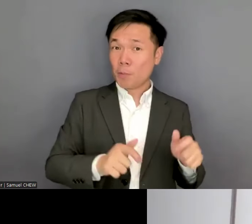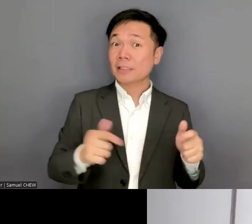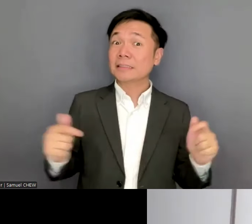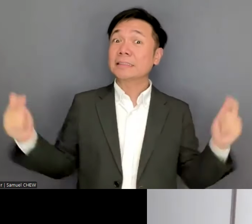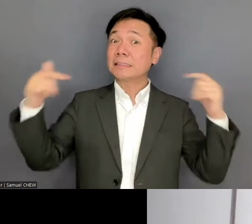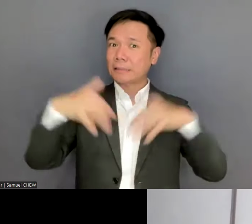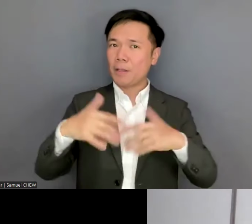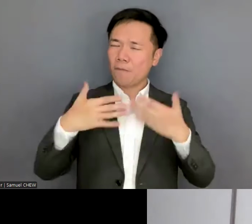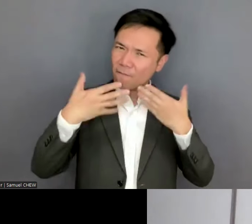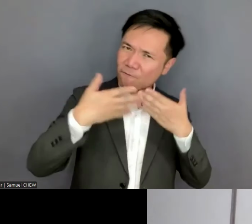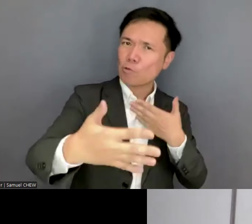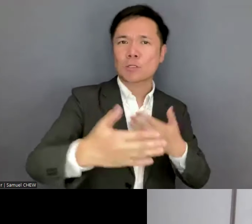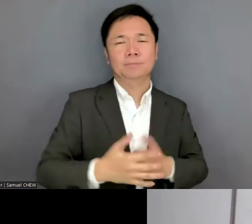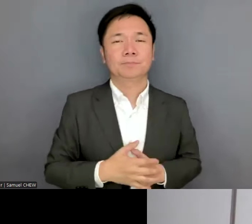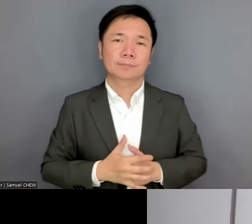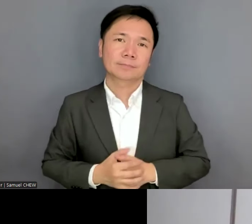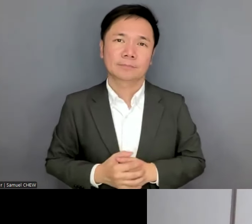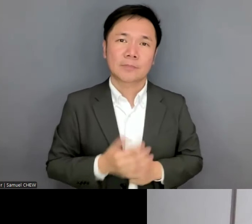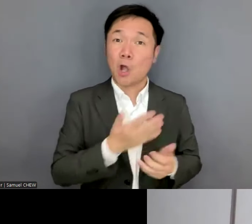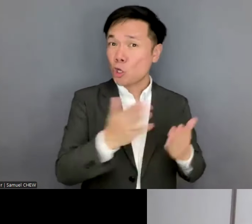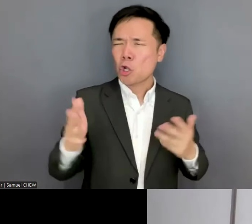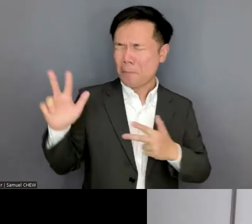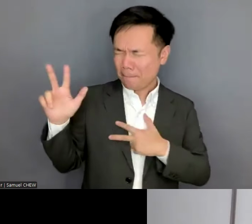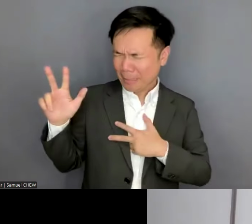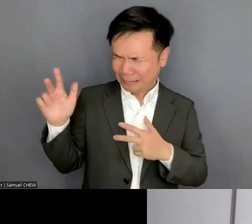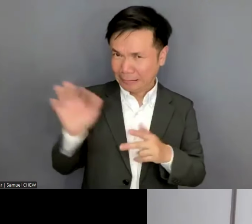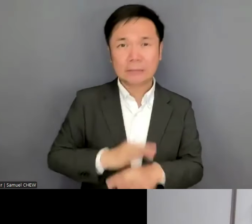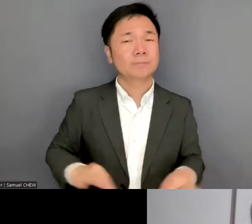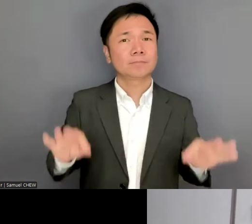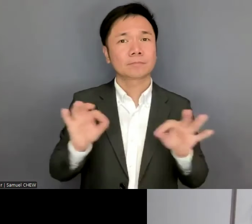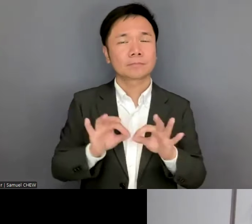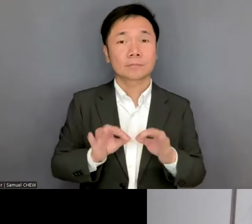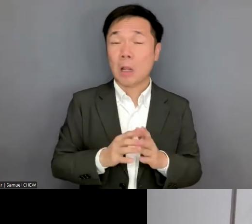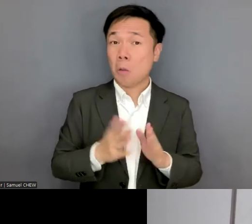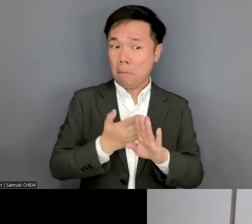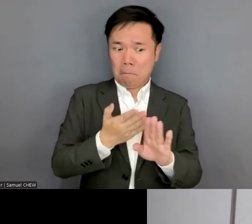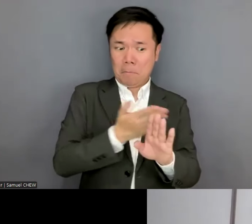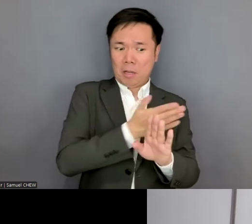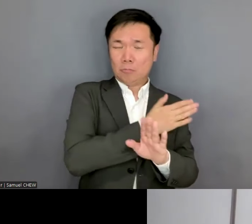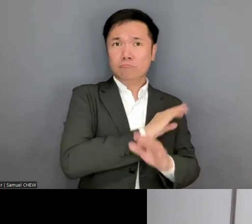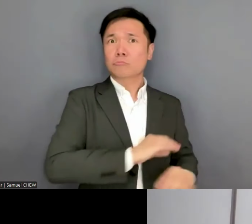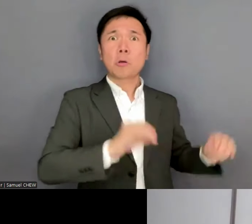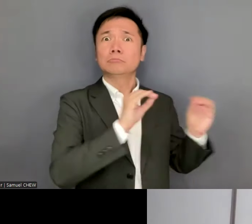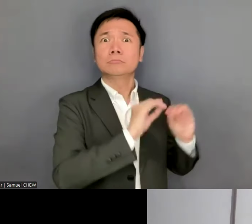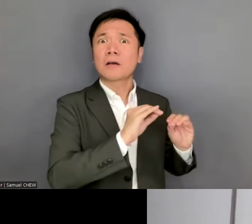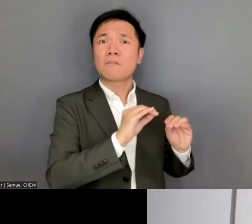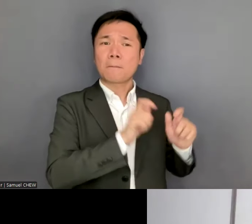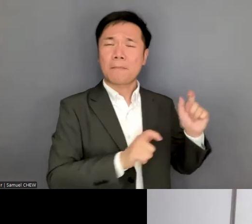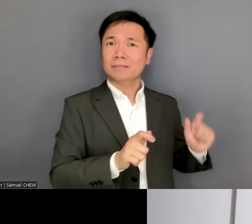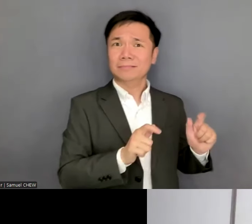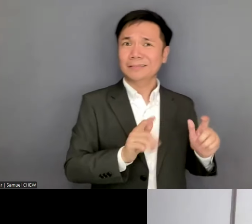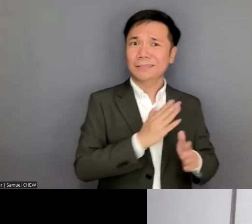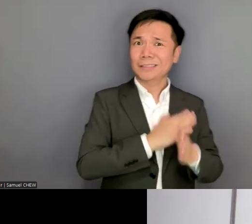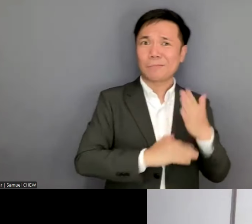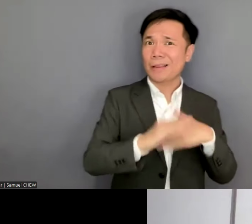is because after not having any reference at the beginning for persons with disabilities, now